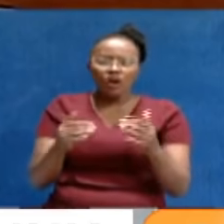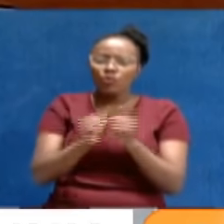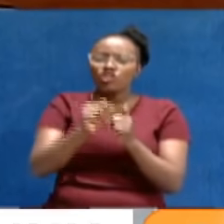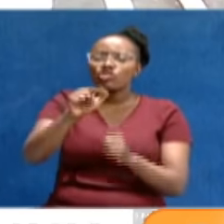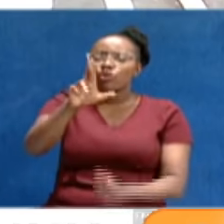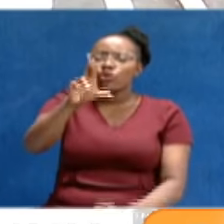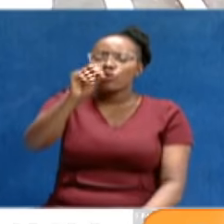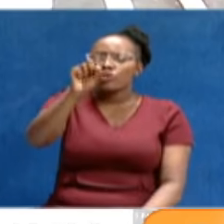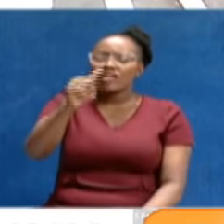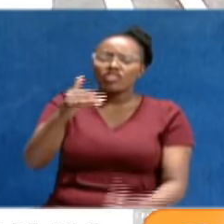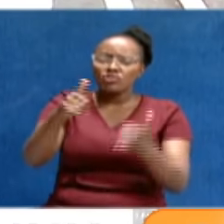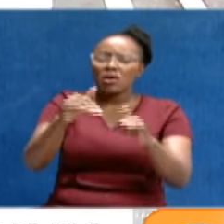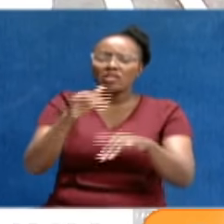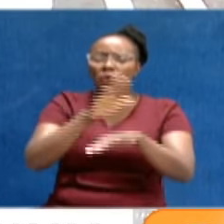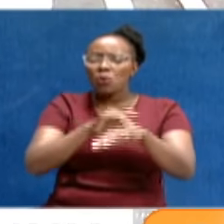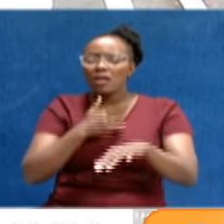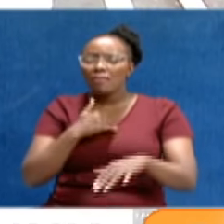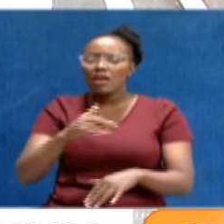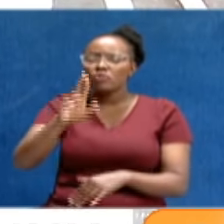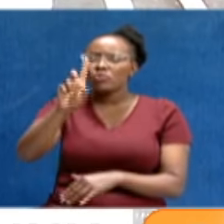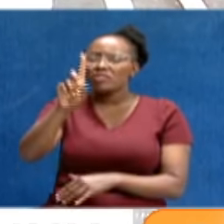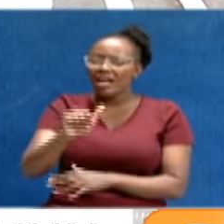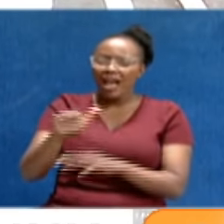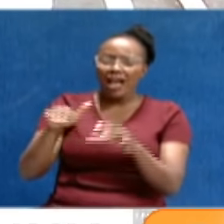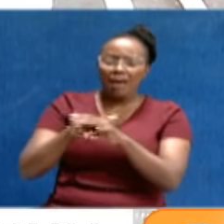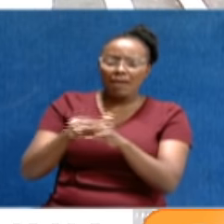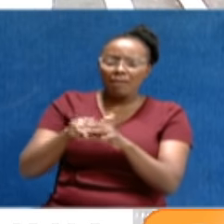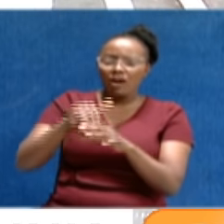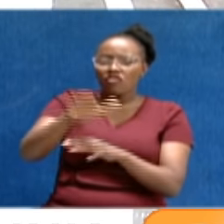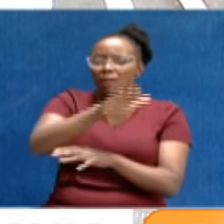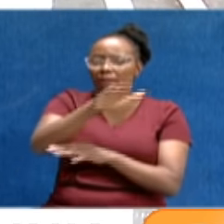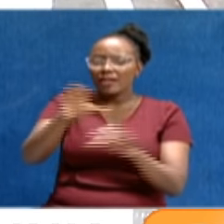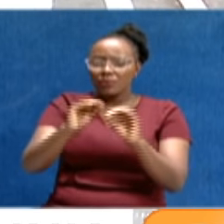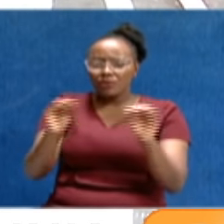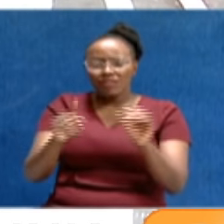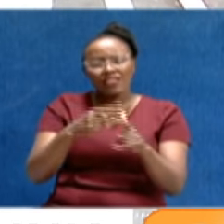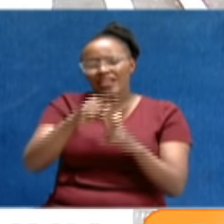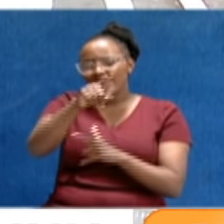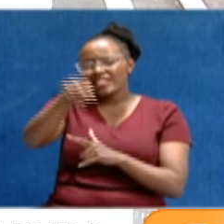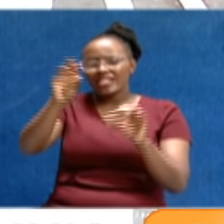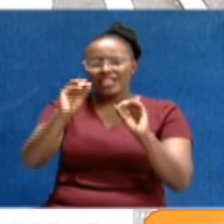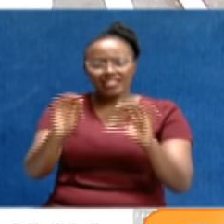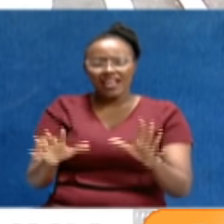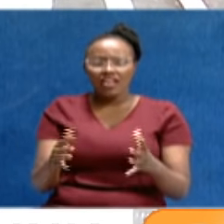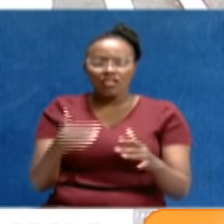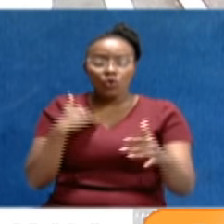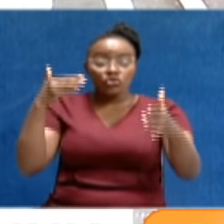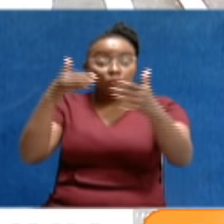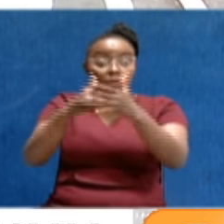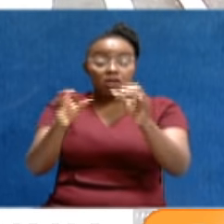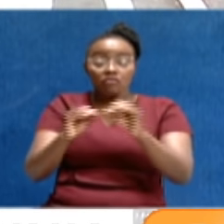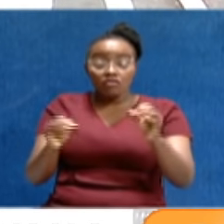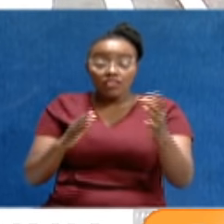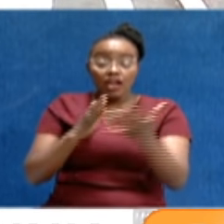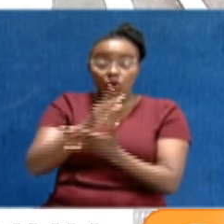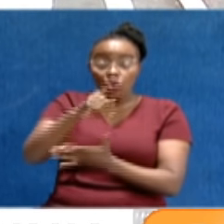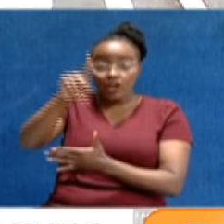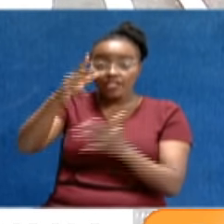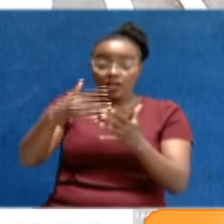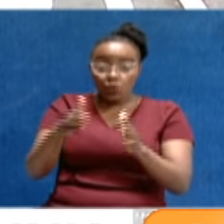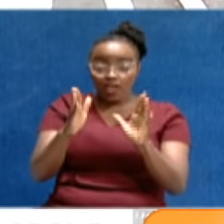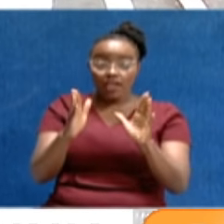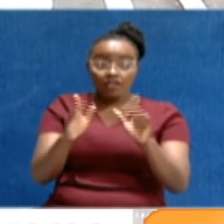Rosa. Yeah, and Alice, so when you try to call me at UDA Member of Parliament, no, Alice, I don't think that is right. I don't want to deny that the right time, but I'm